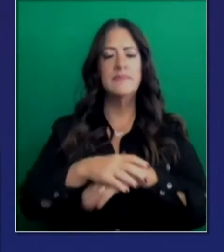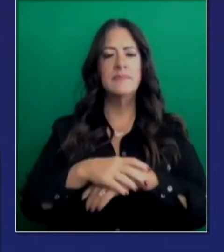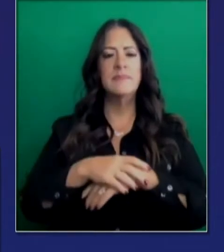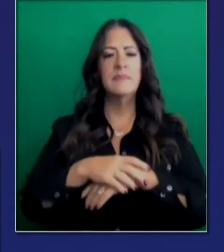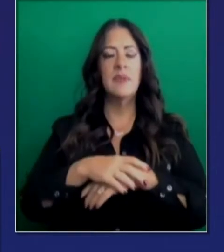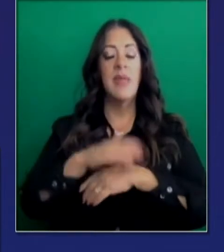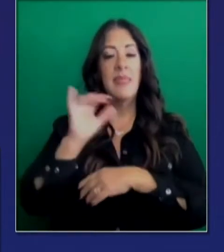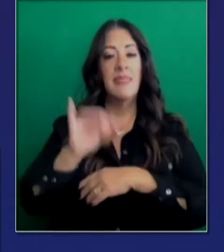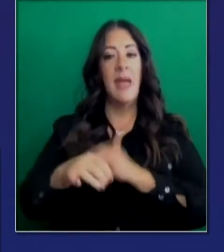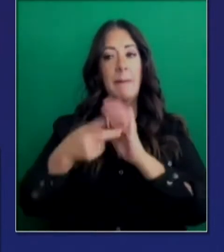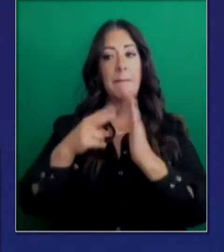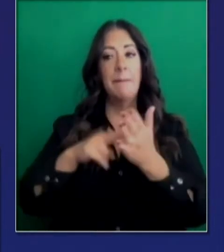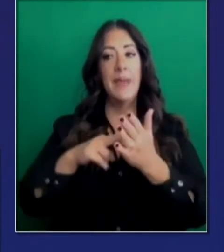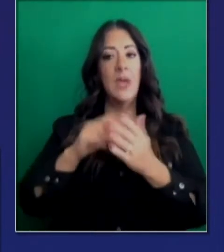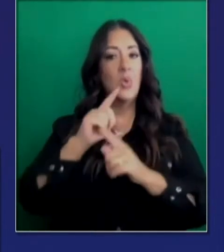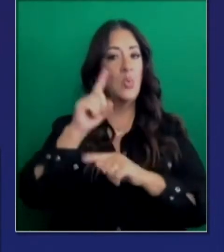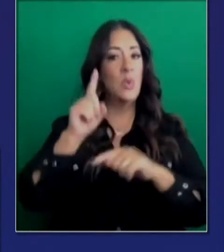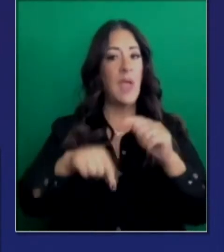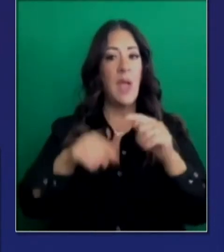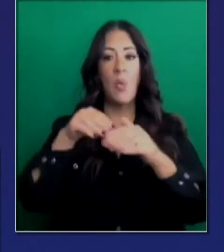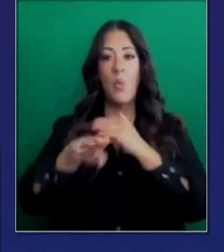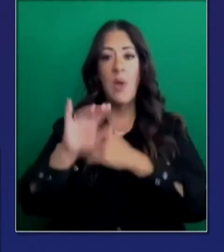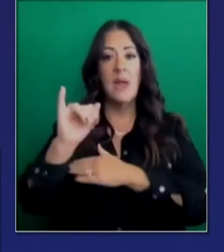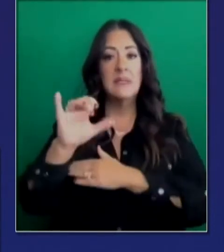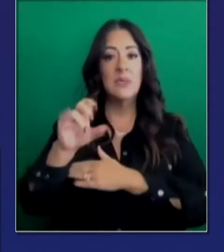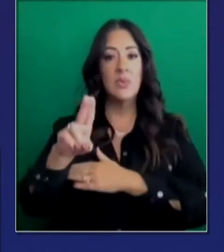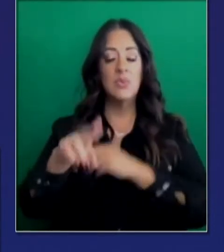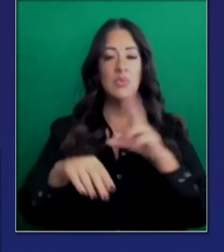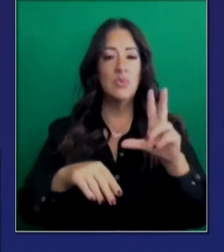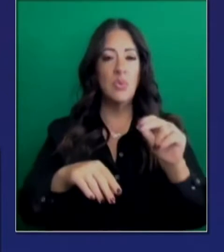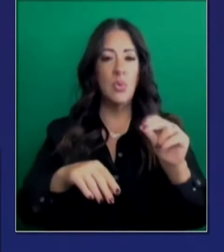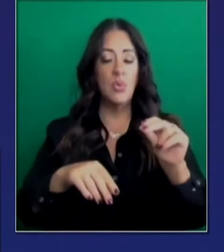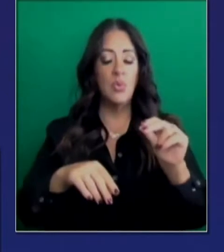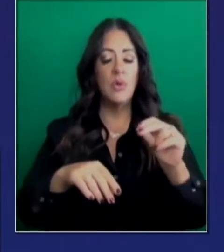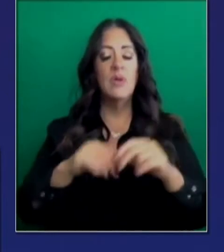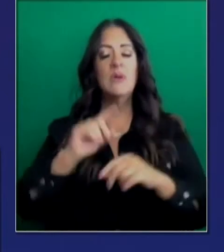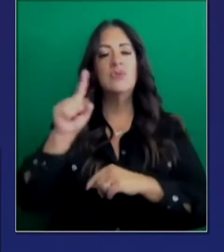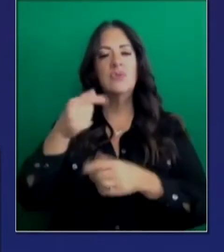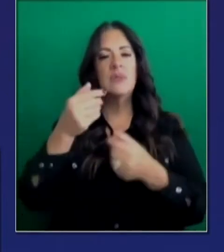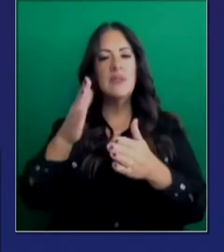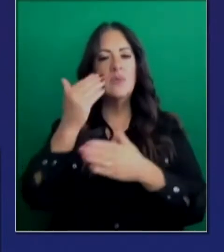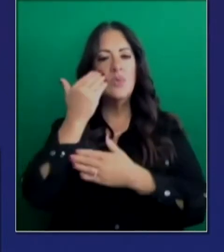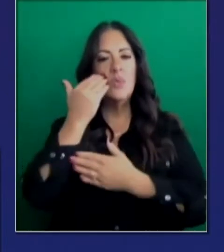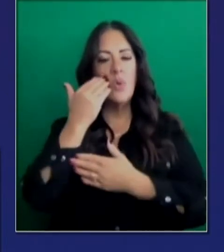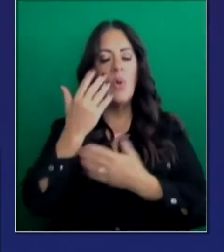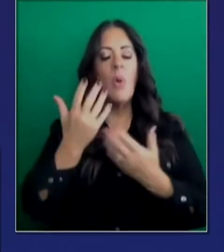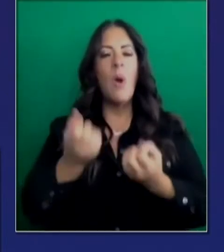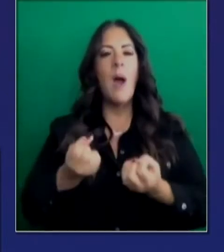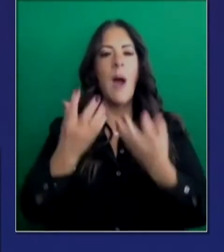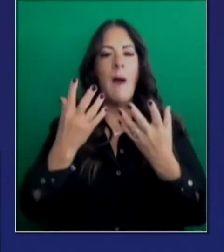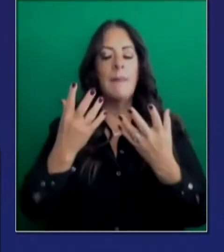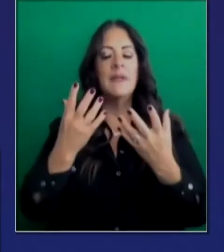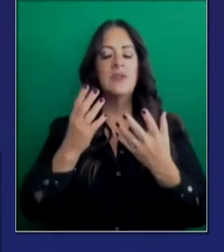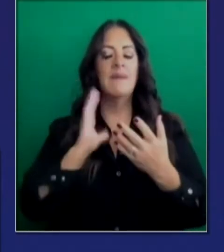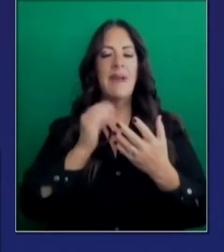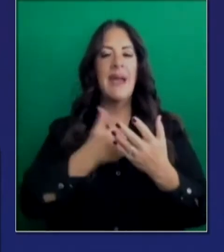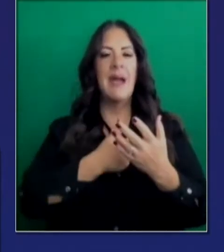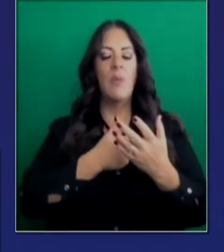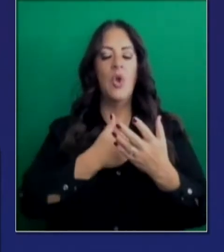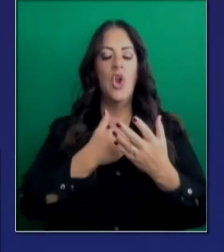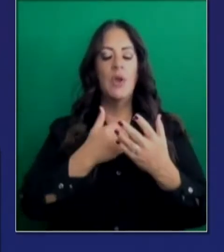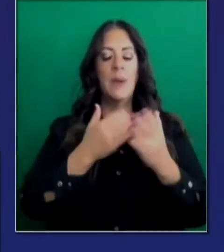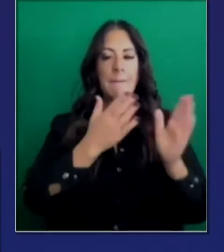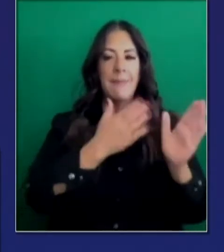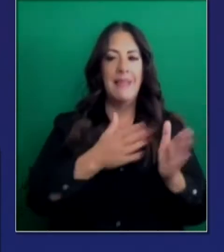ICUs. Quite the contrary. It just means we're now in the surge phase of our ICU planning. But you could see, with the exception of the